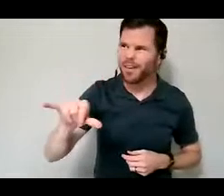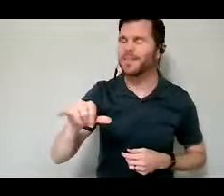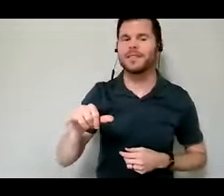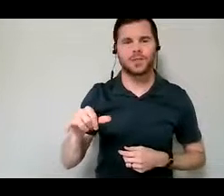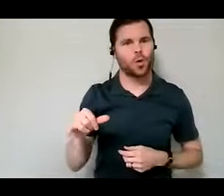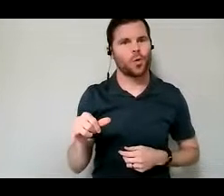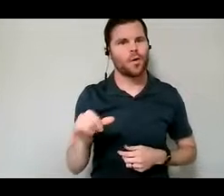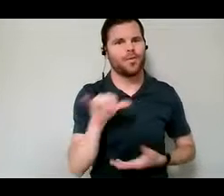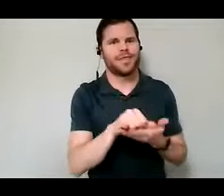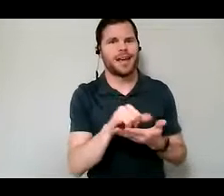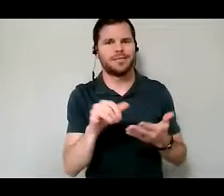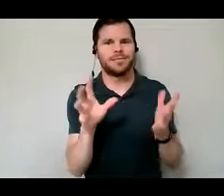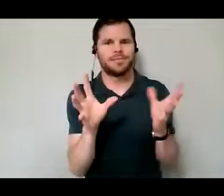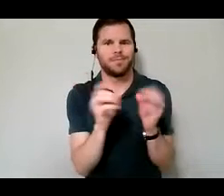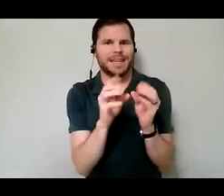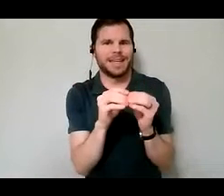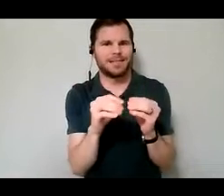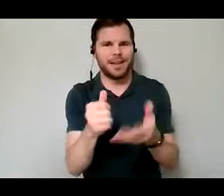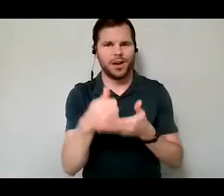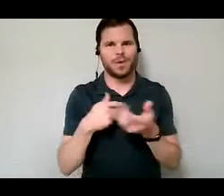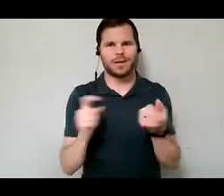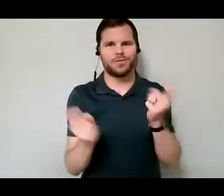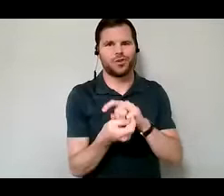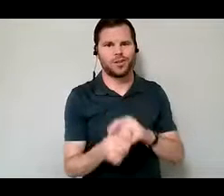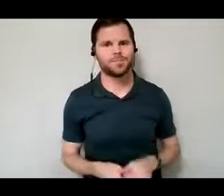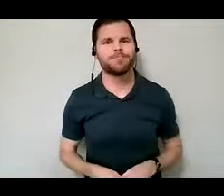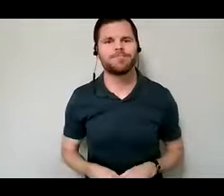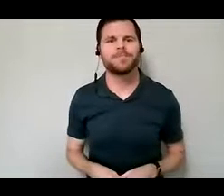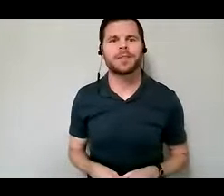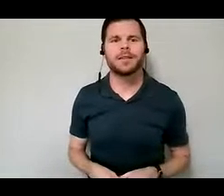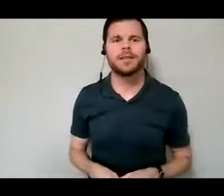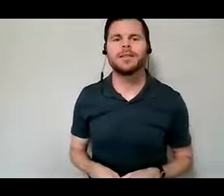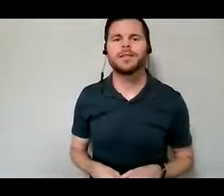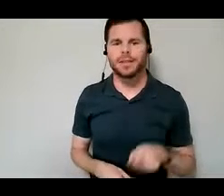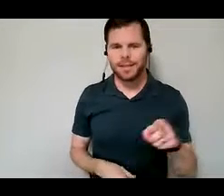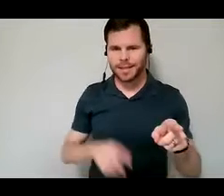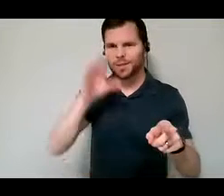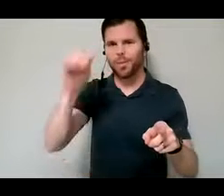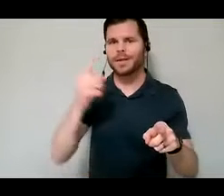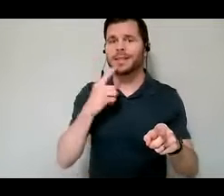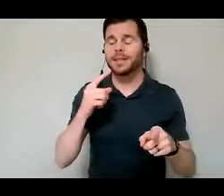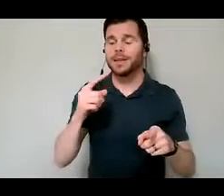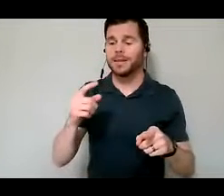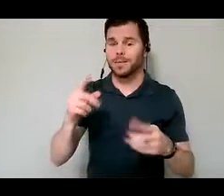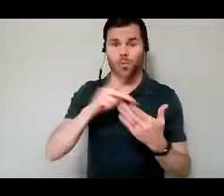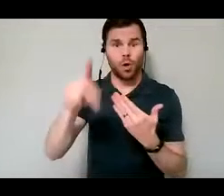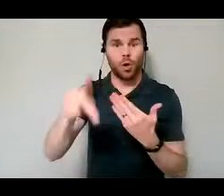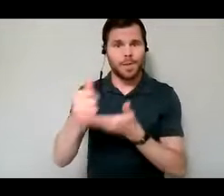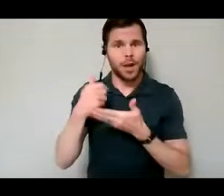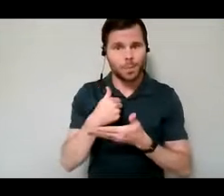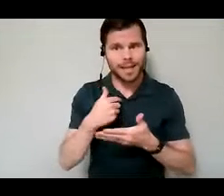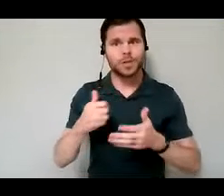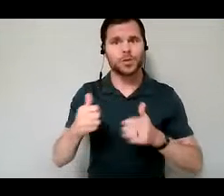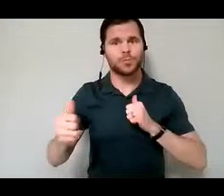meetings were transformative. And doing the action program helps me be more confident, less afraid to take action, and caring